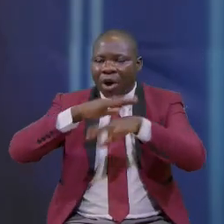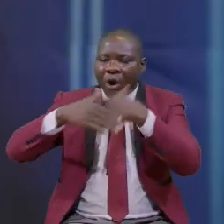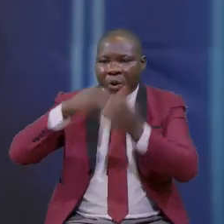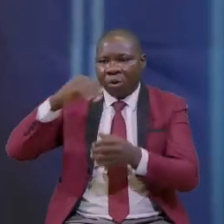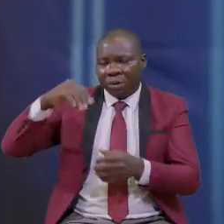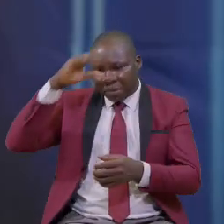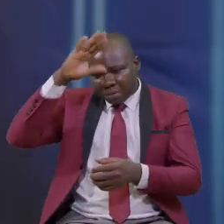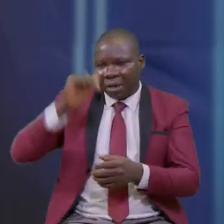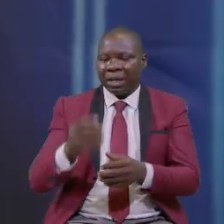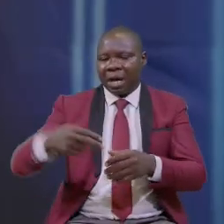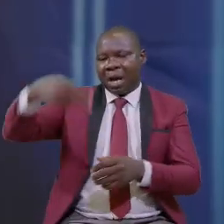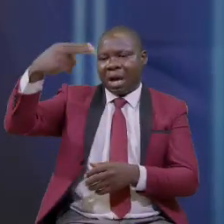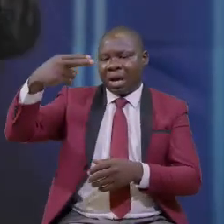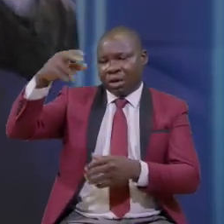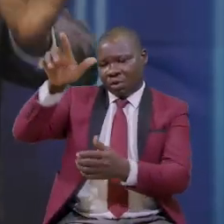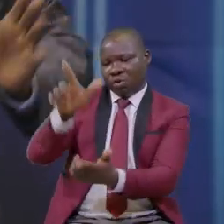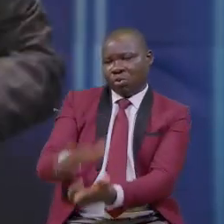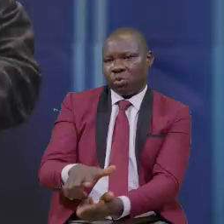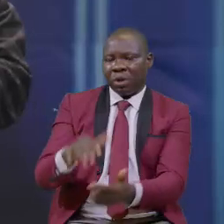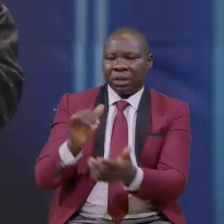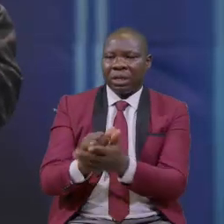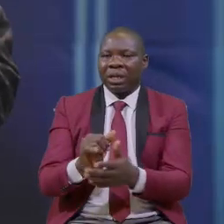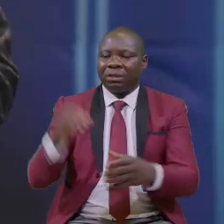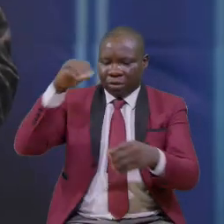low. That includes you.